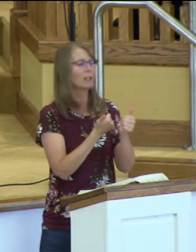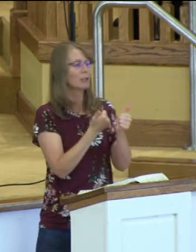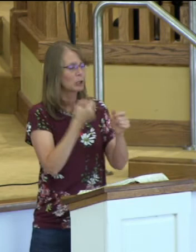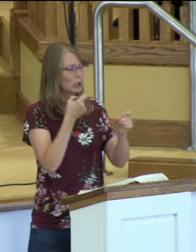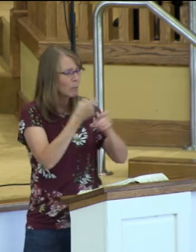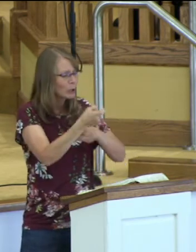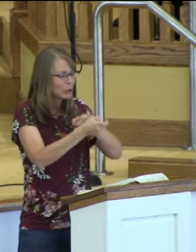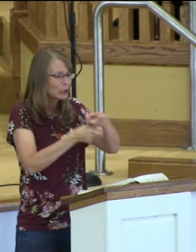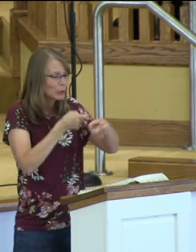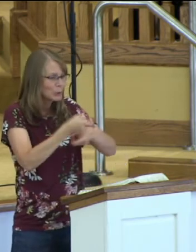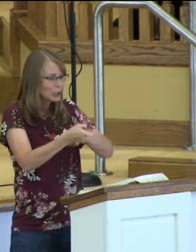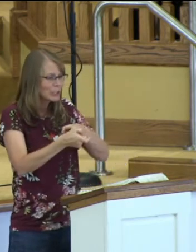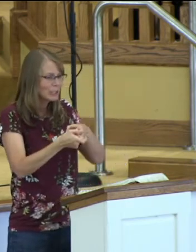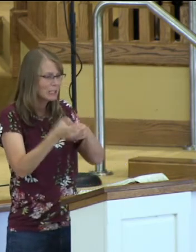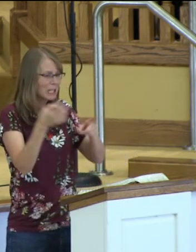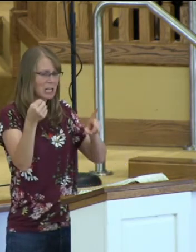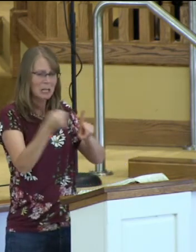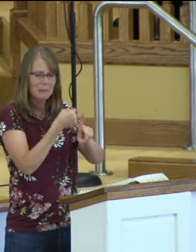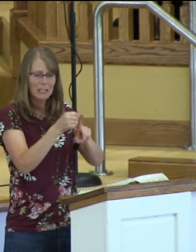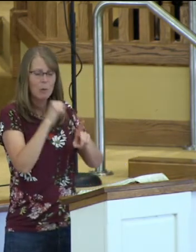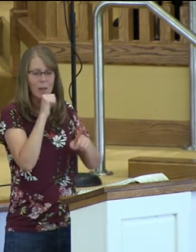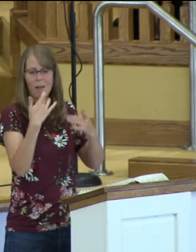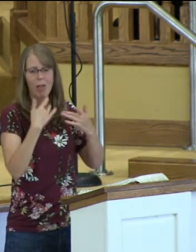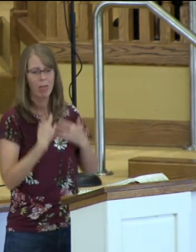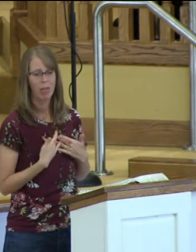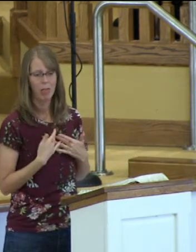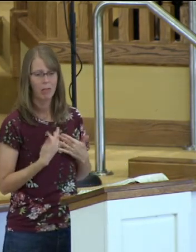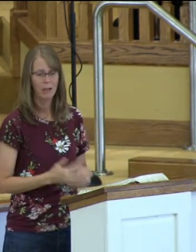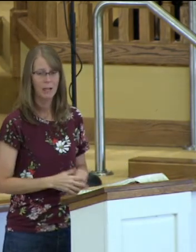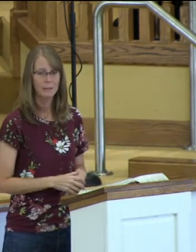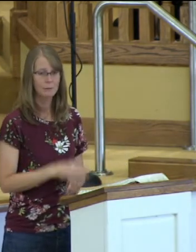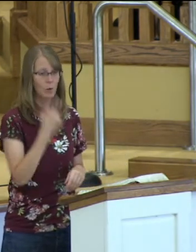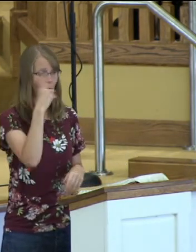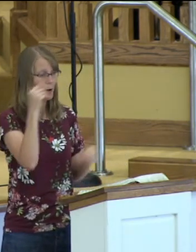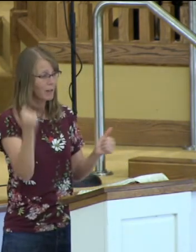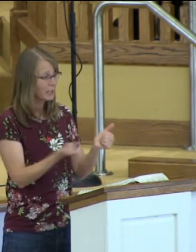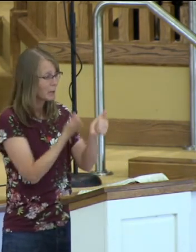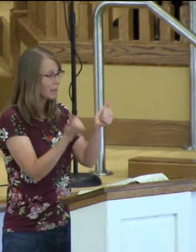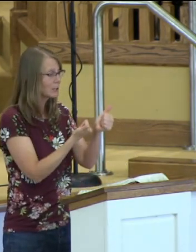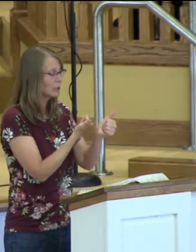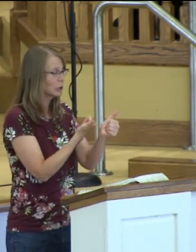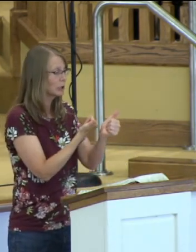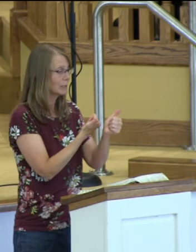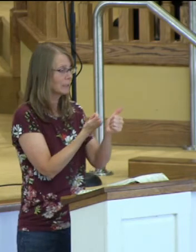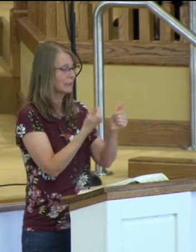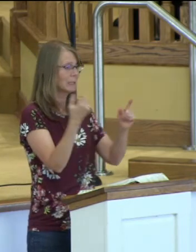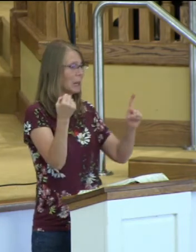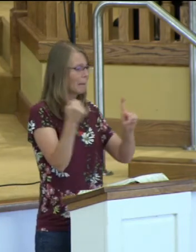persecution was not depressing. To the apostles,